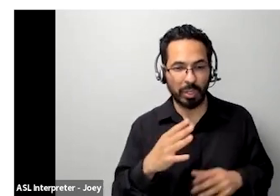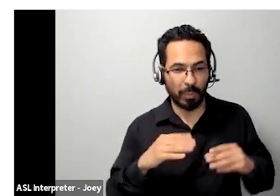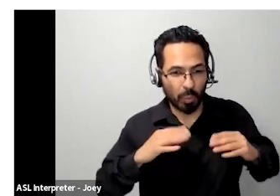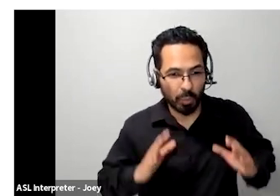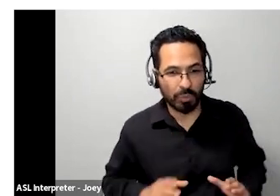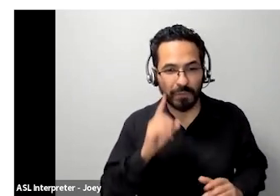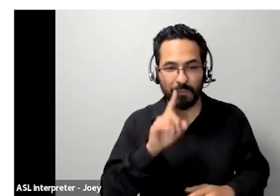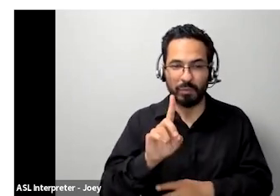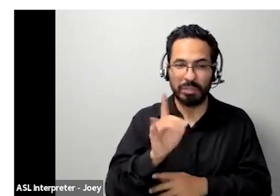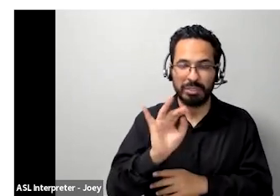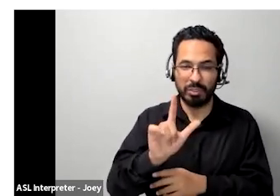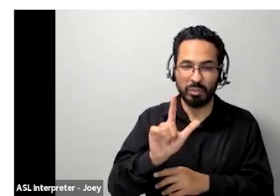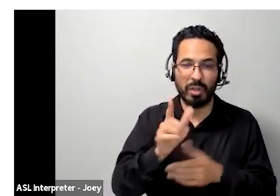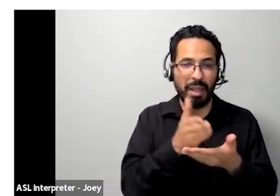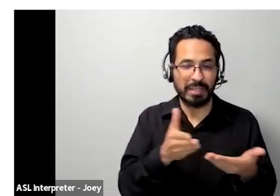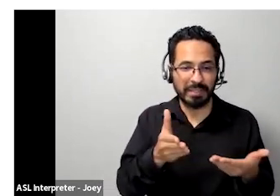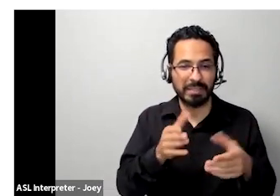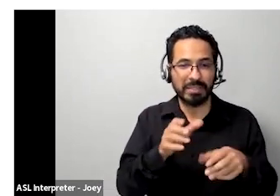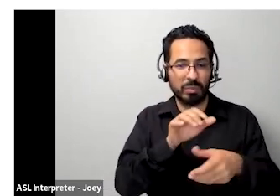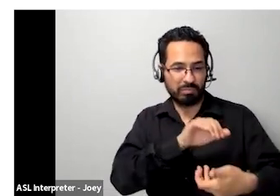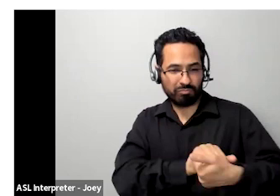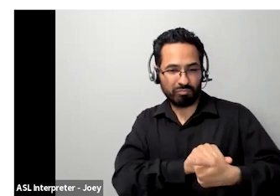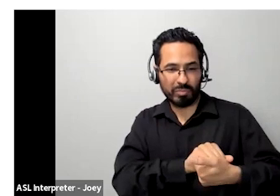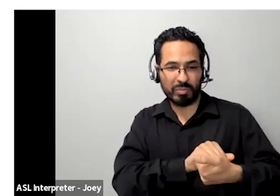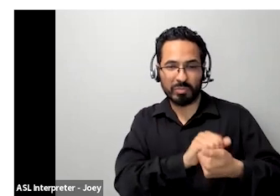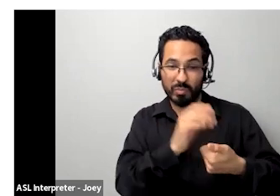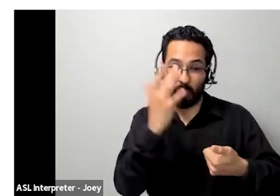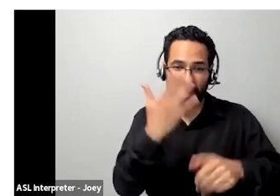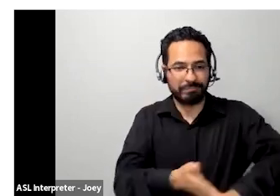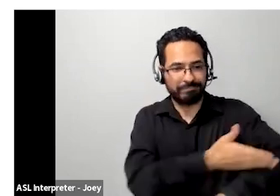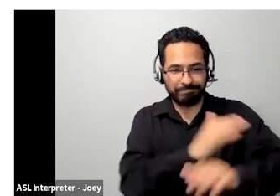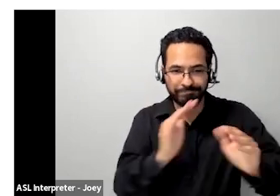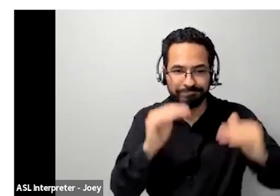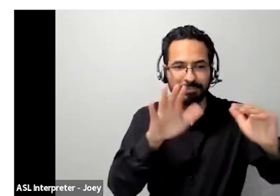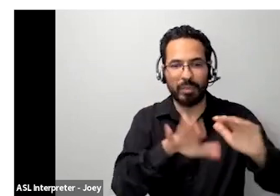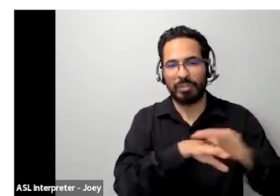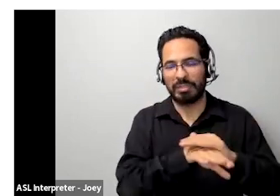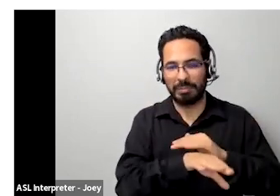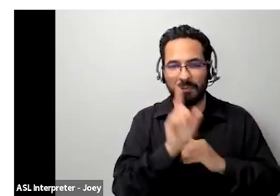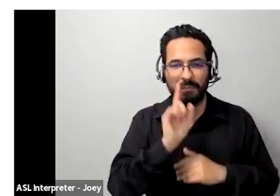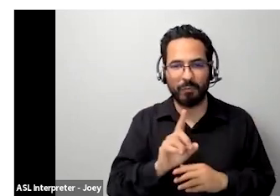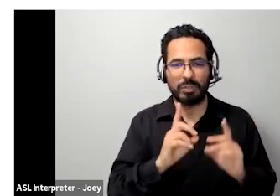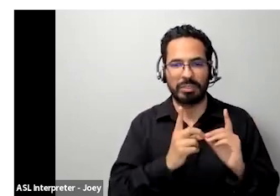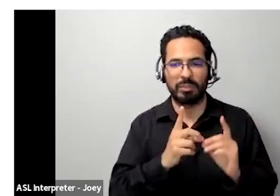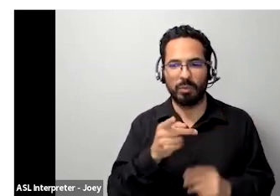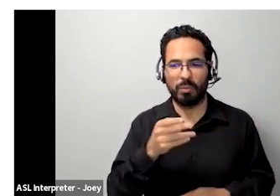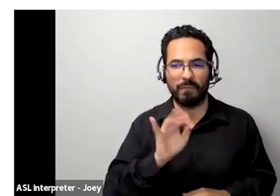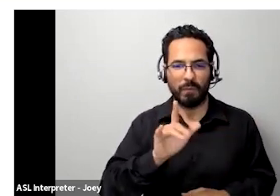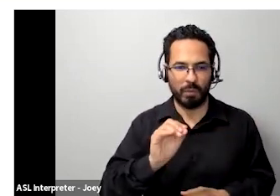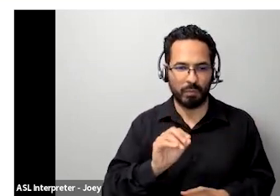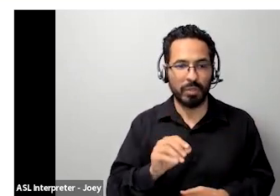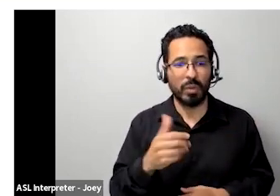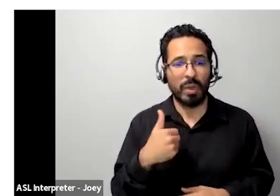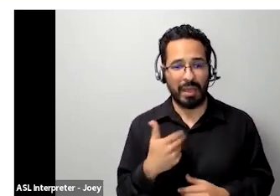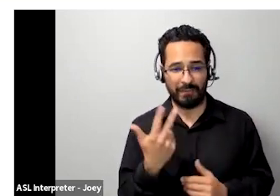assets, working with them to advance accessibility within their digital portfolio. And so we have this 3 layers, as